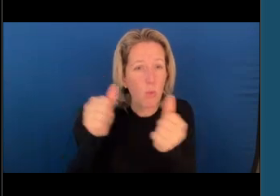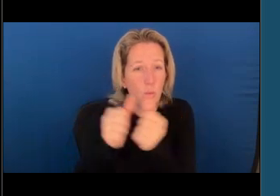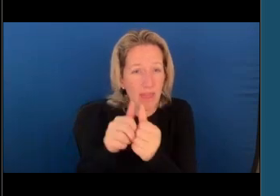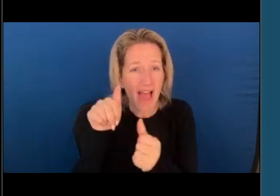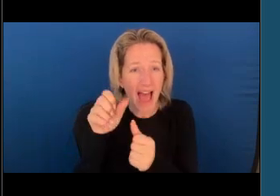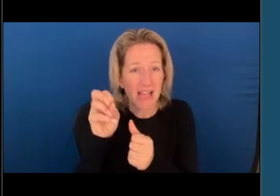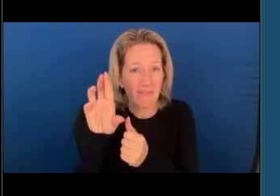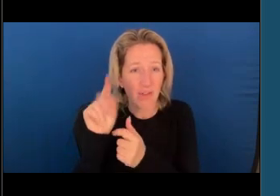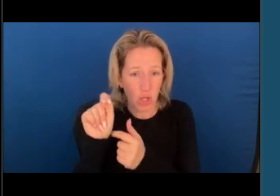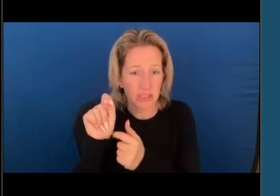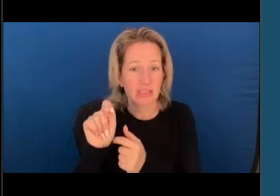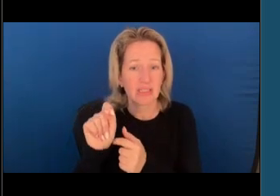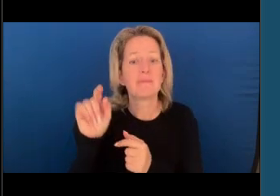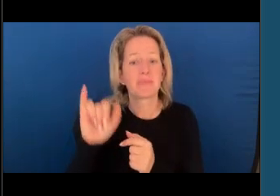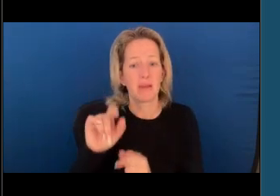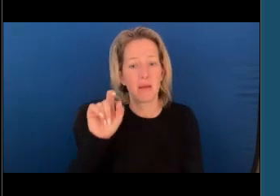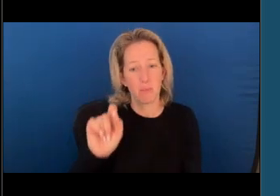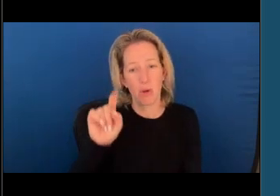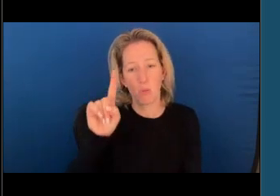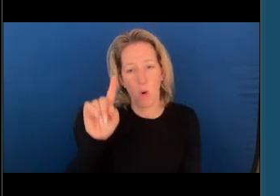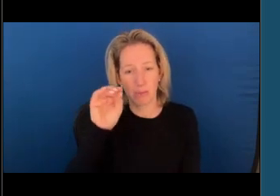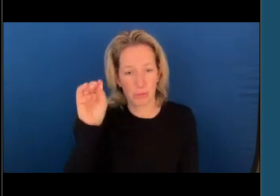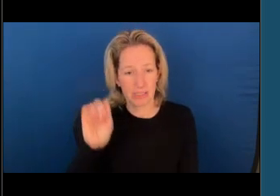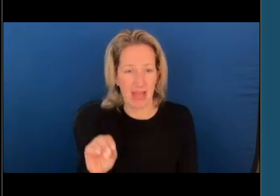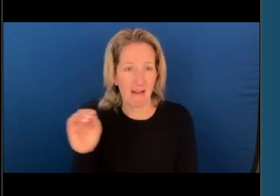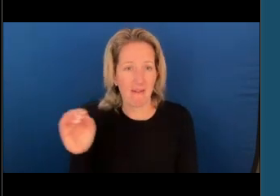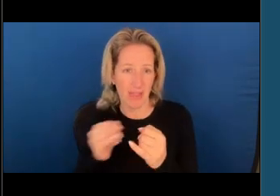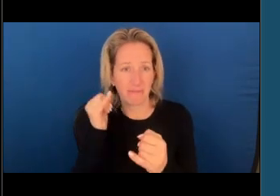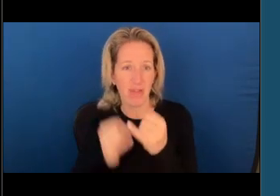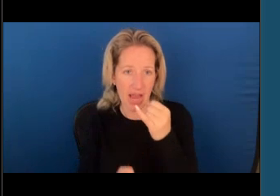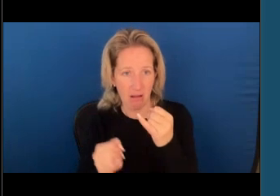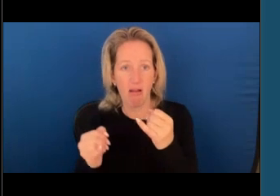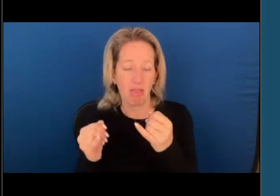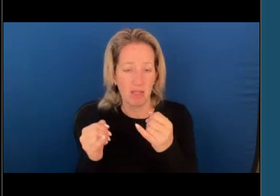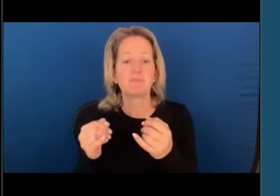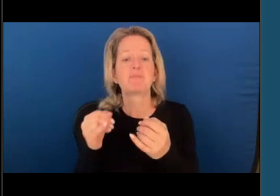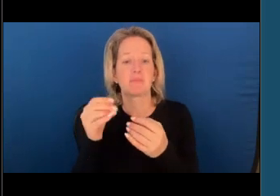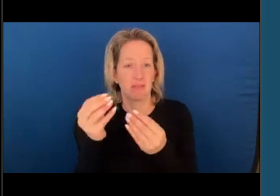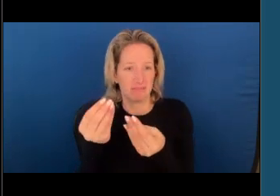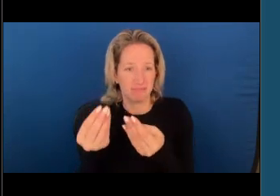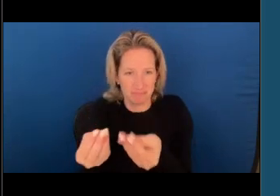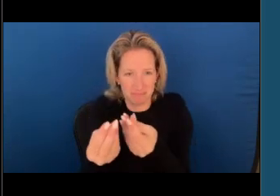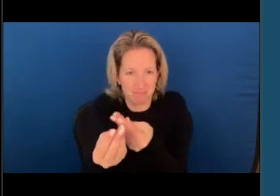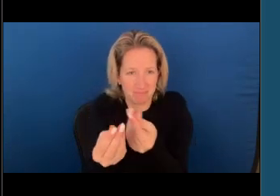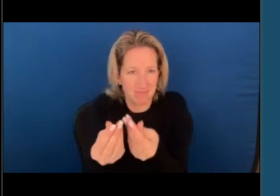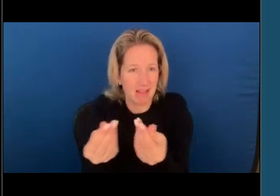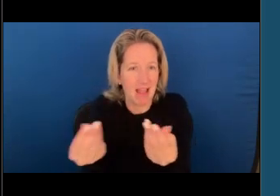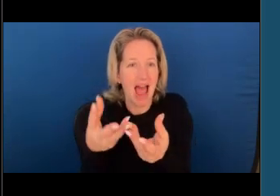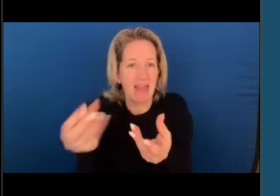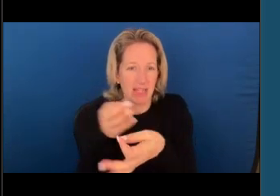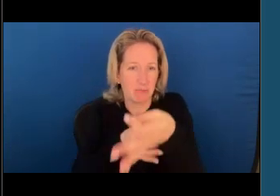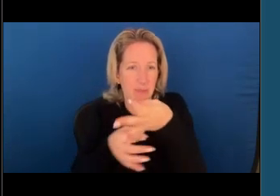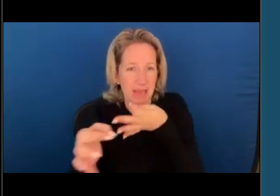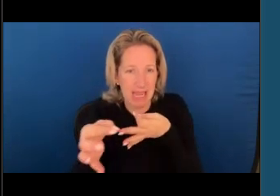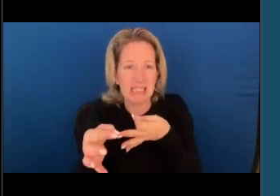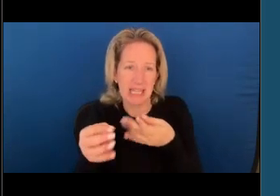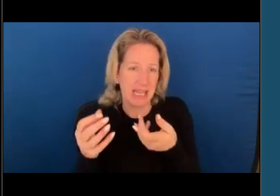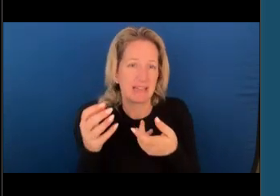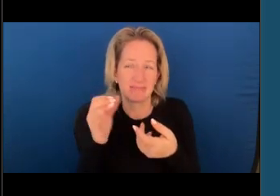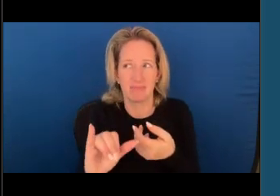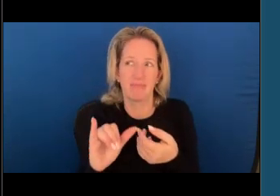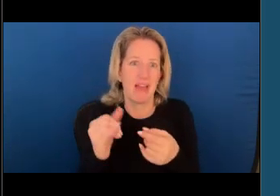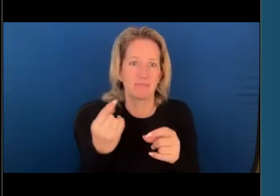the final pavement content, and that is replacing virgin plastic that is like generally put into